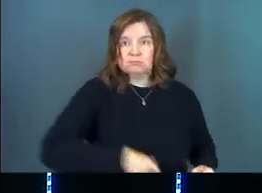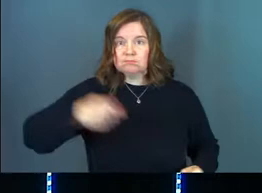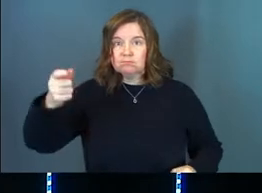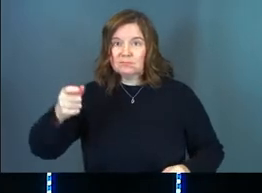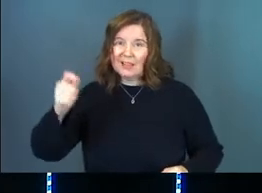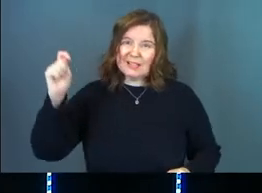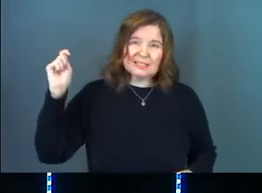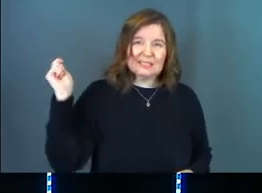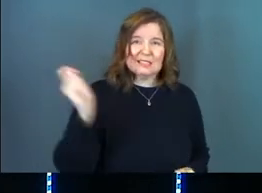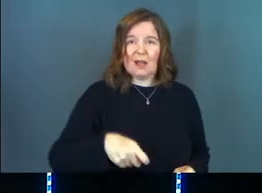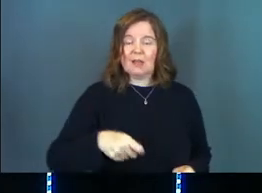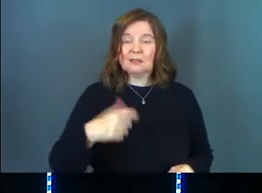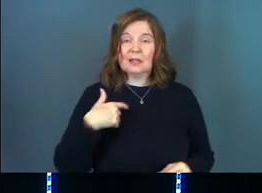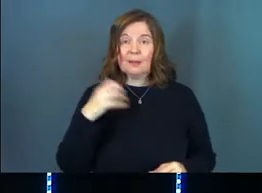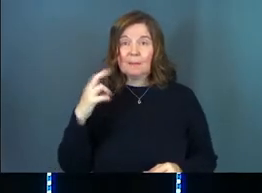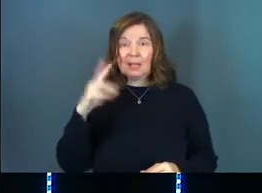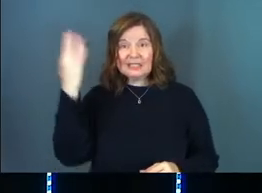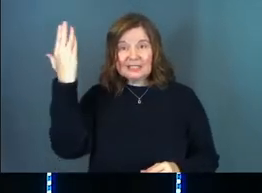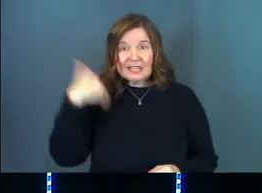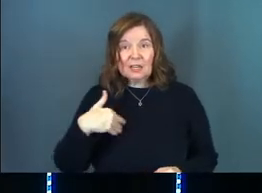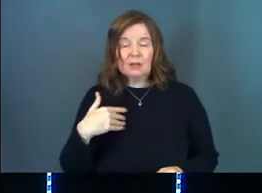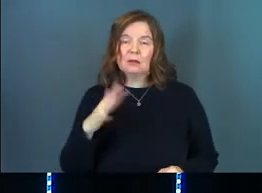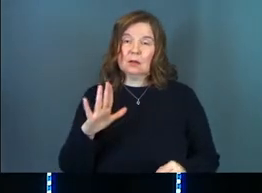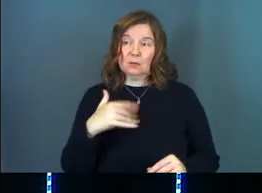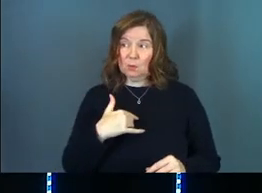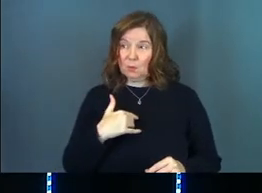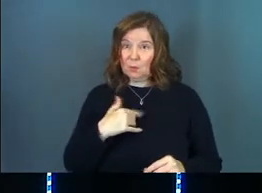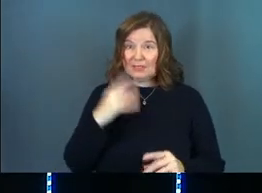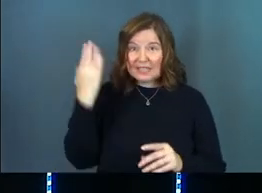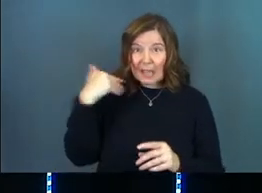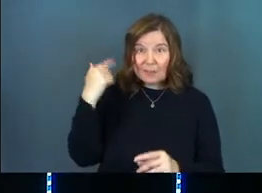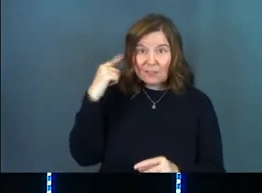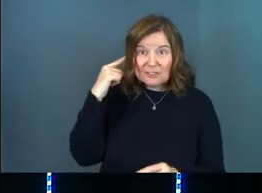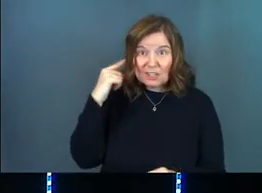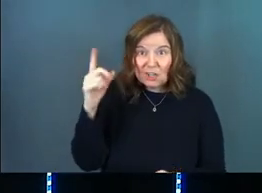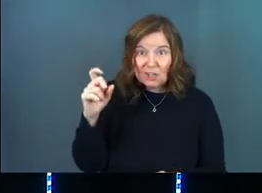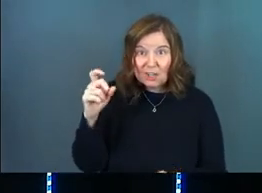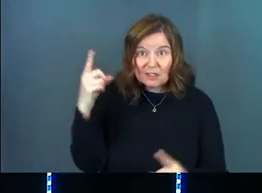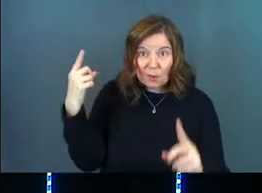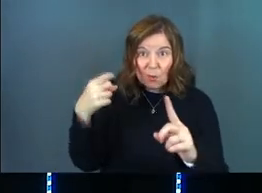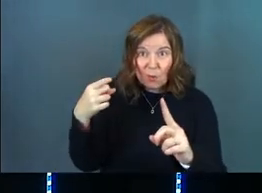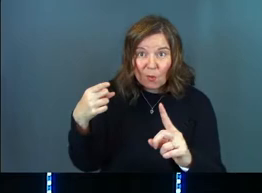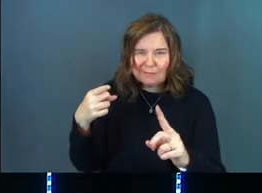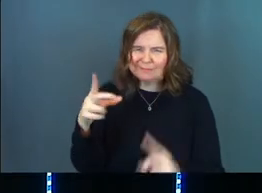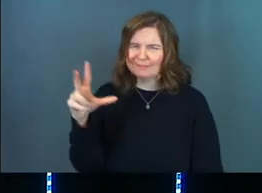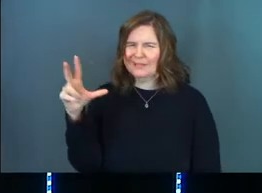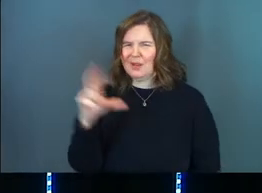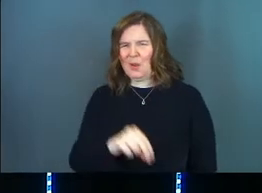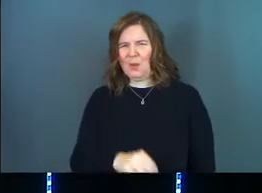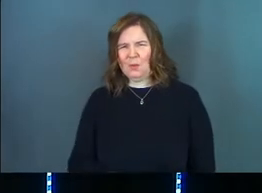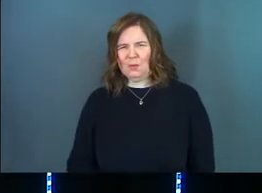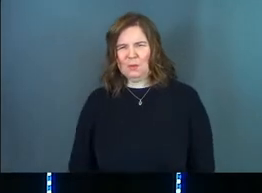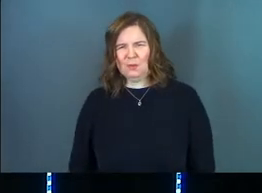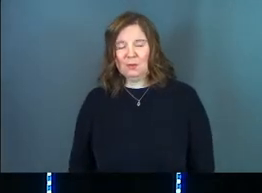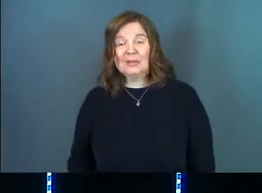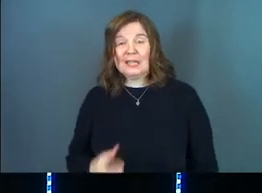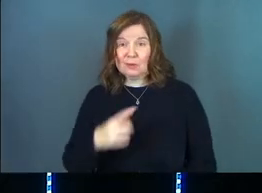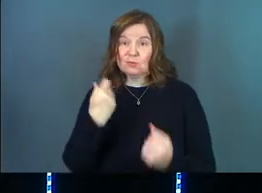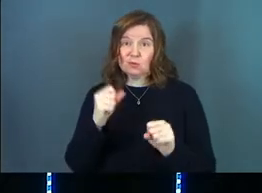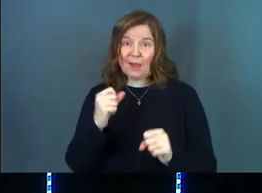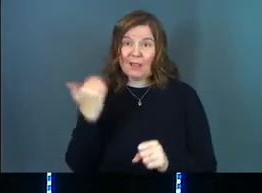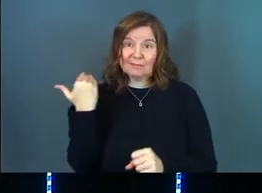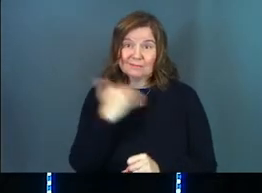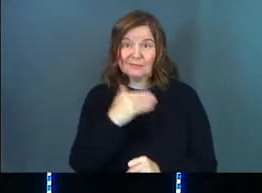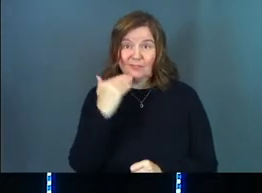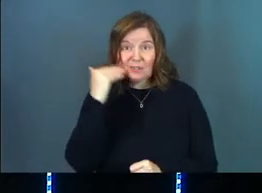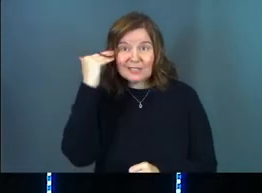and slicing at Malchus's ear, by the way, was he aiming for his ear? Heck no. He was aiming for